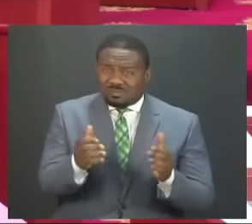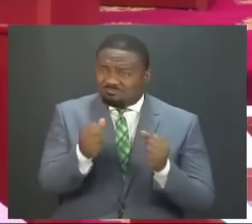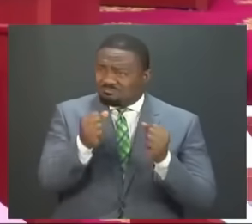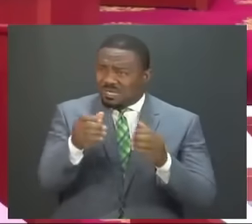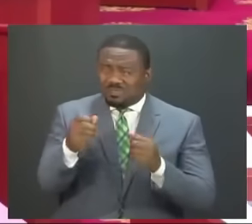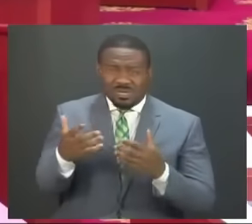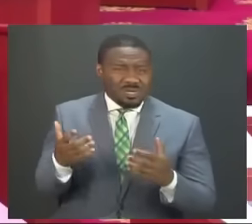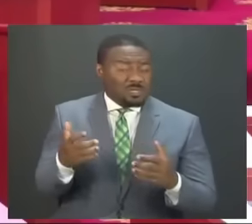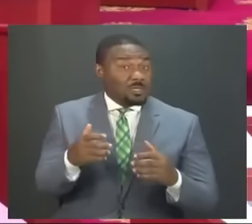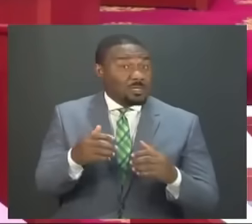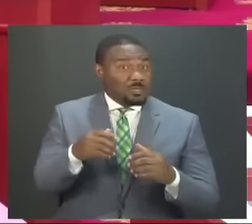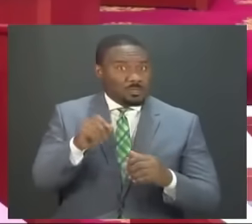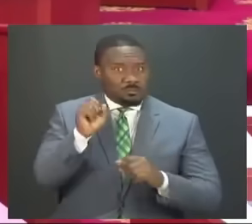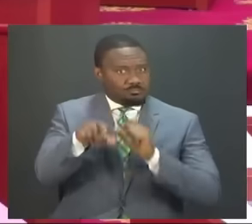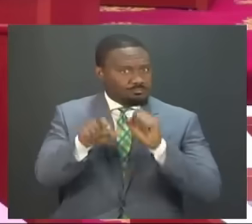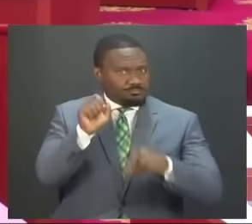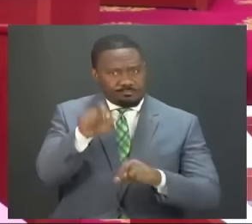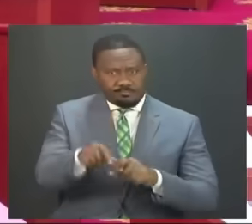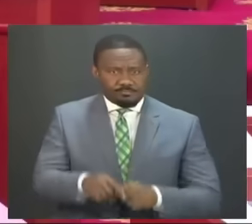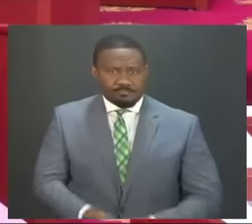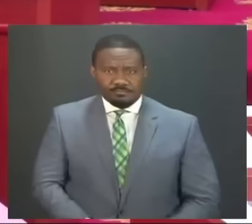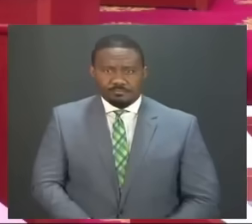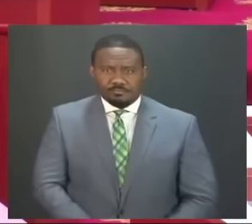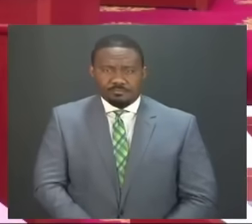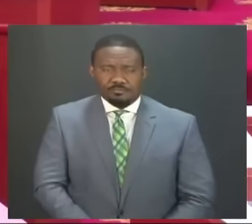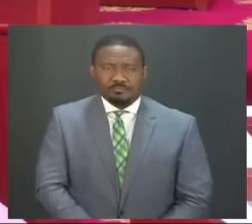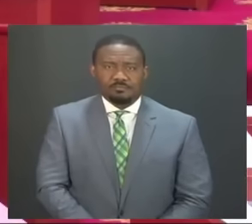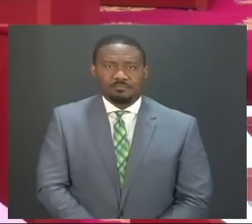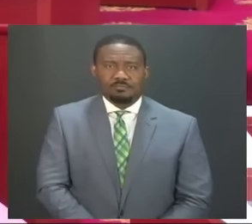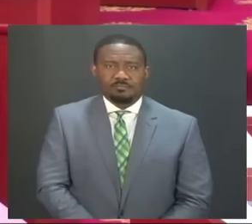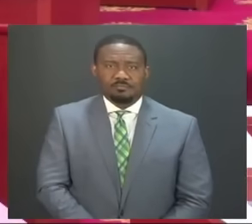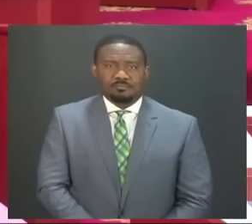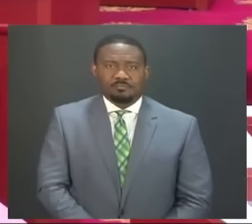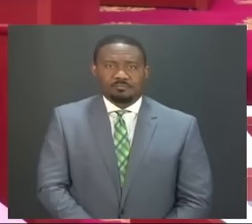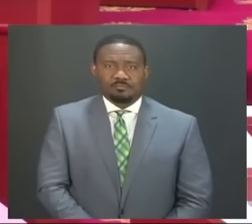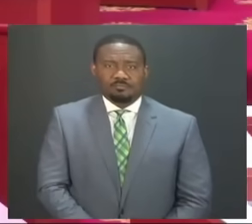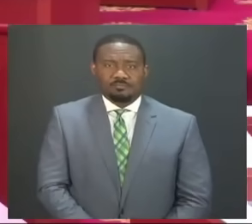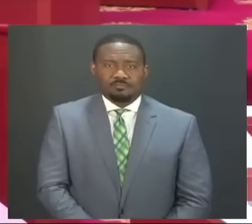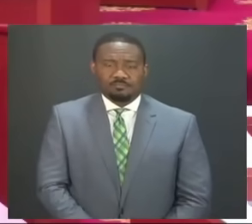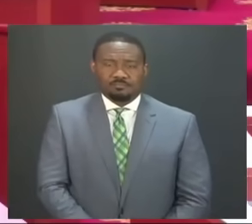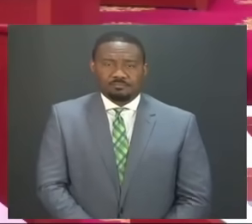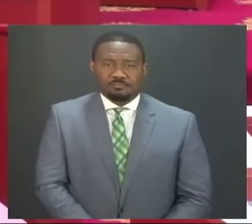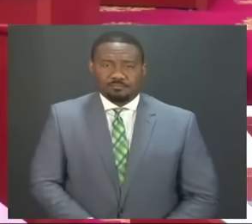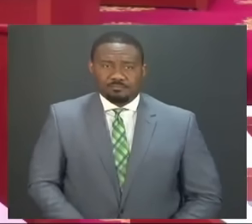Speaker, Mr. Speaker, Mr. Speaker,